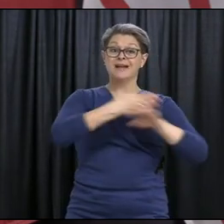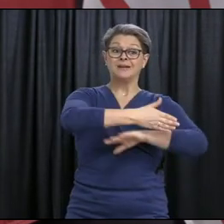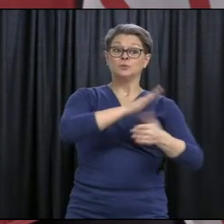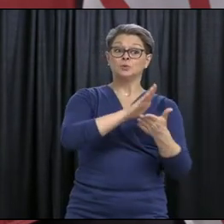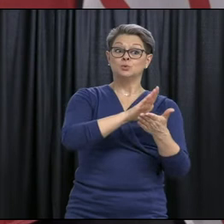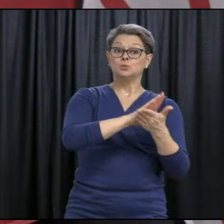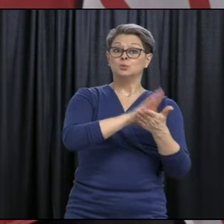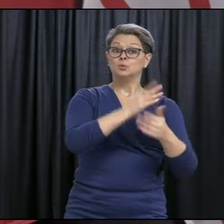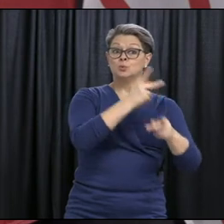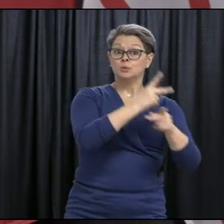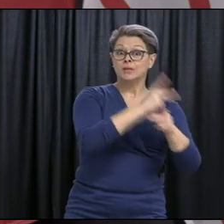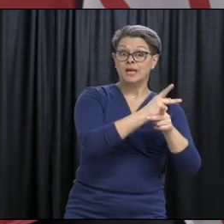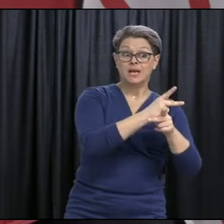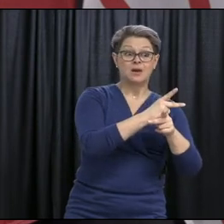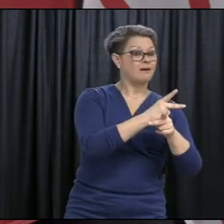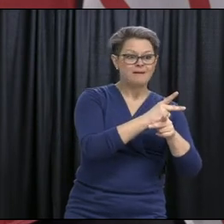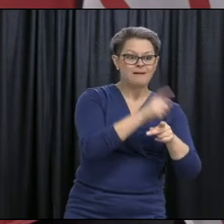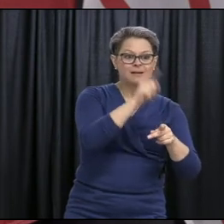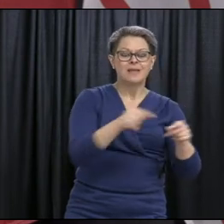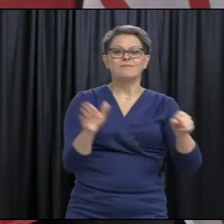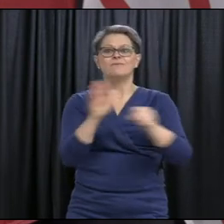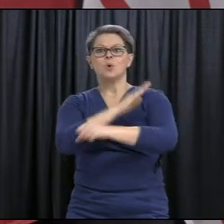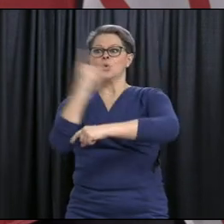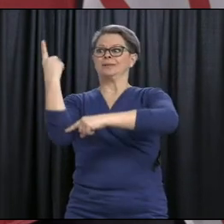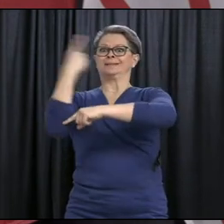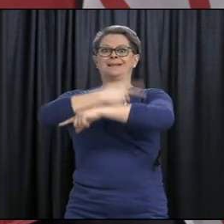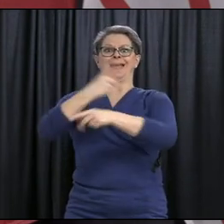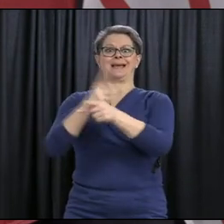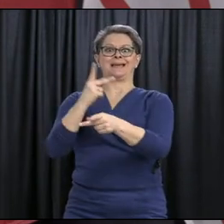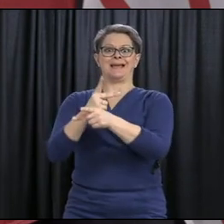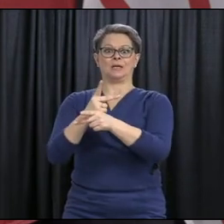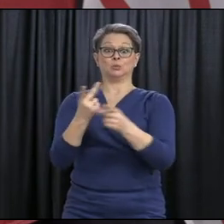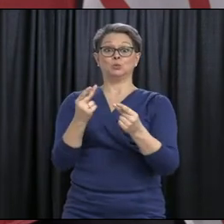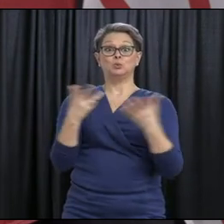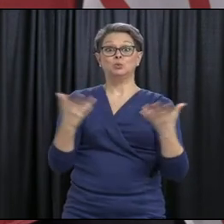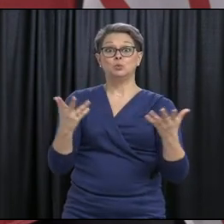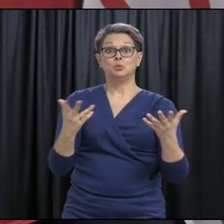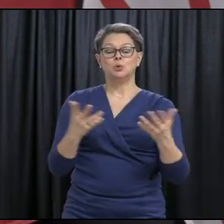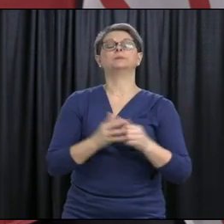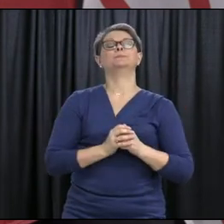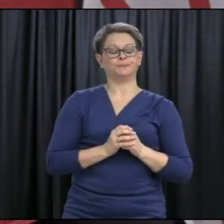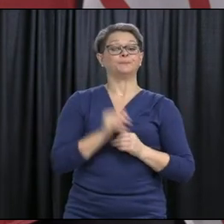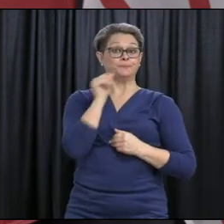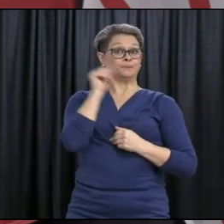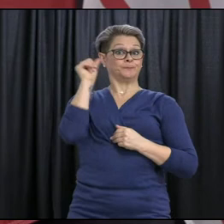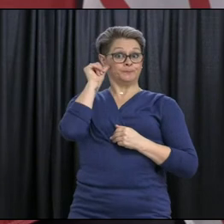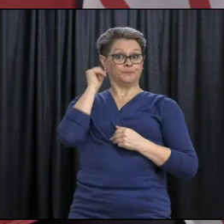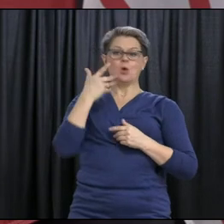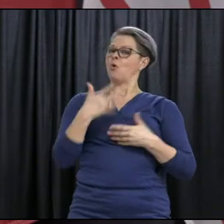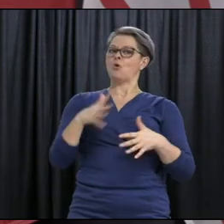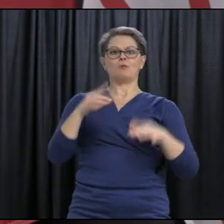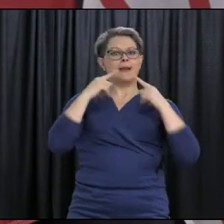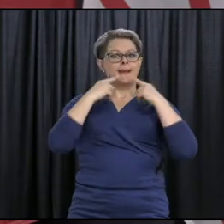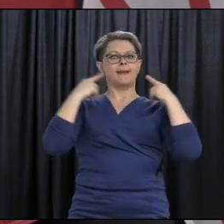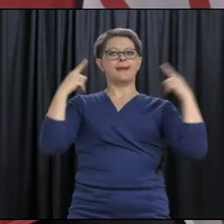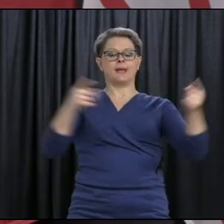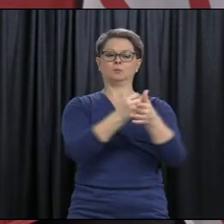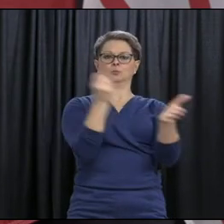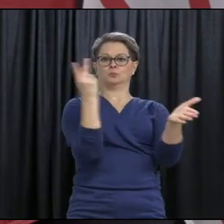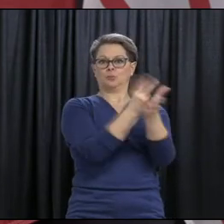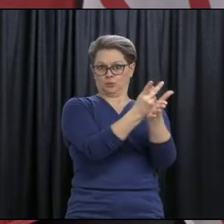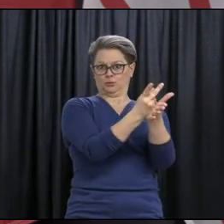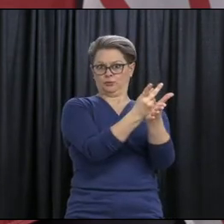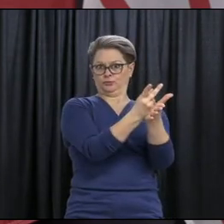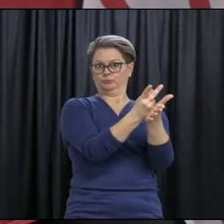care to full-day childcare, yesterday we announced that this would be approved for the